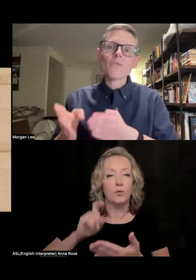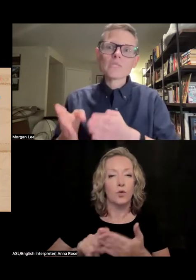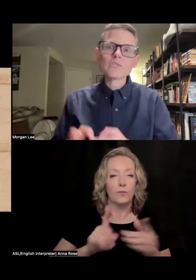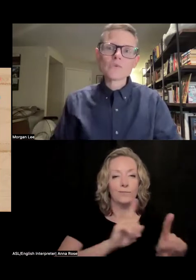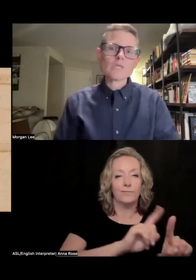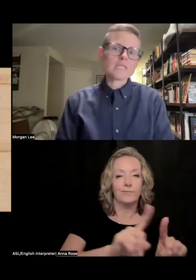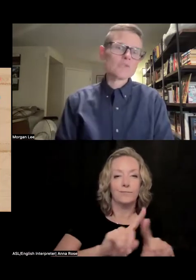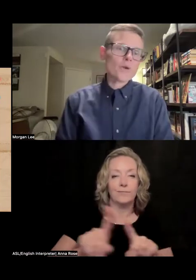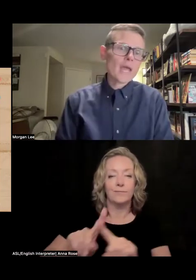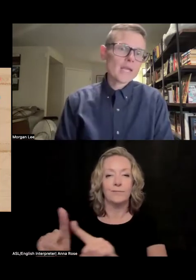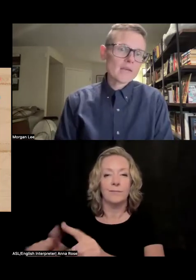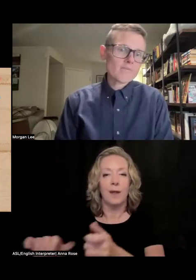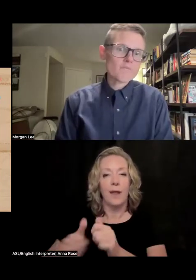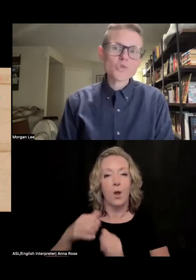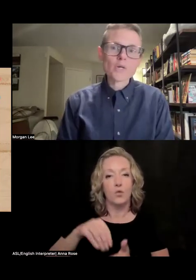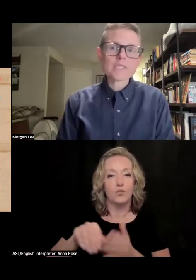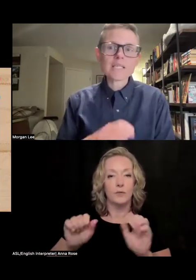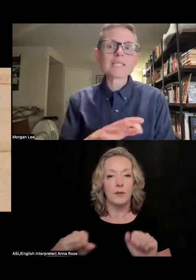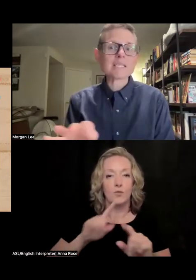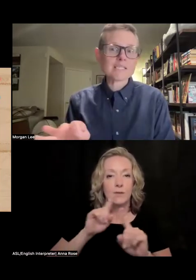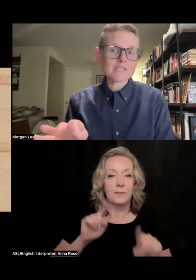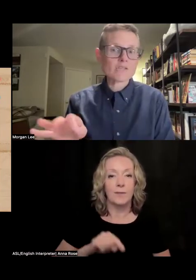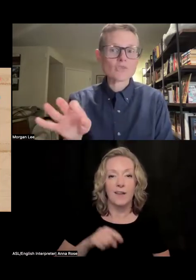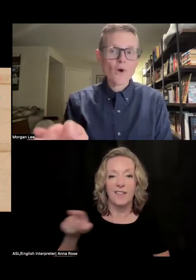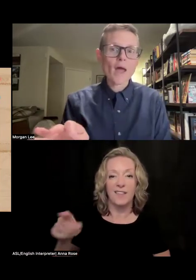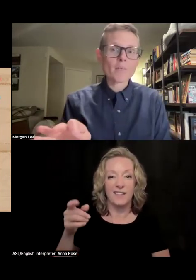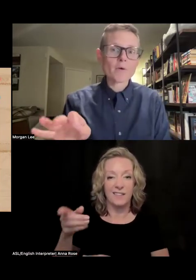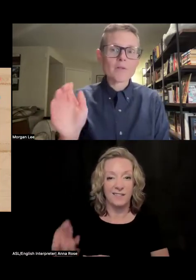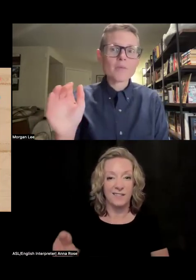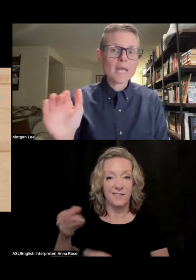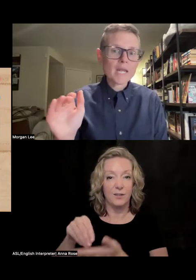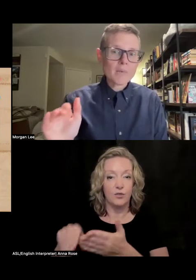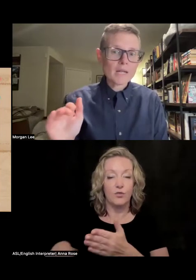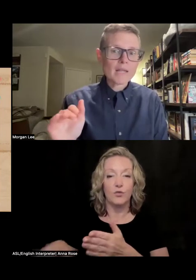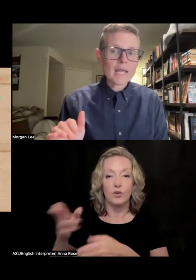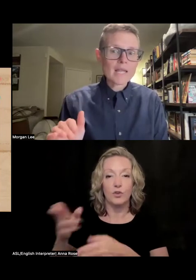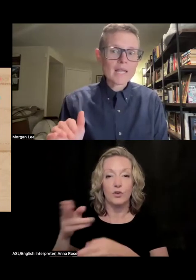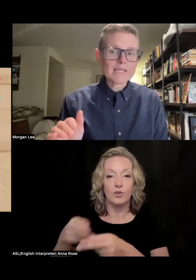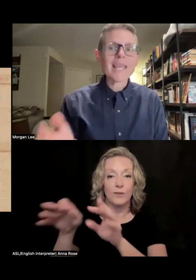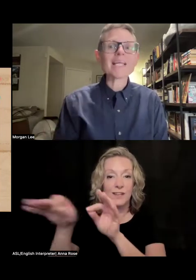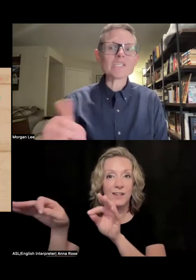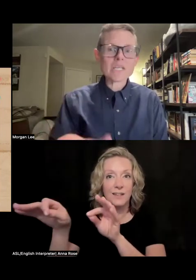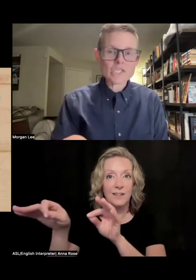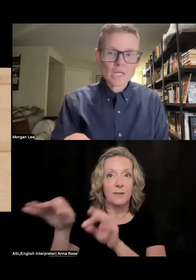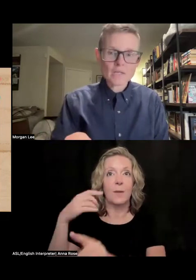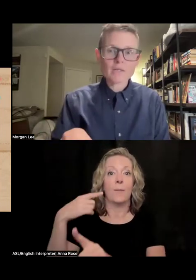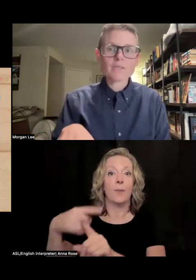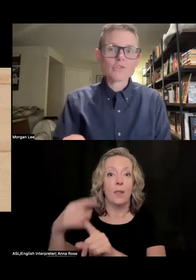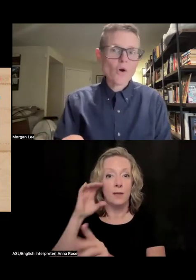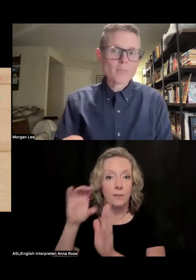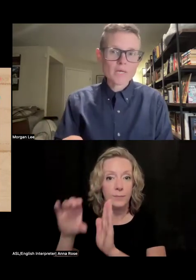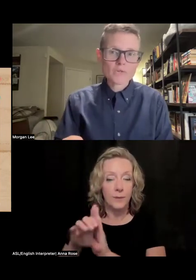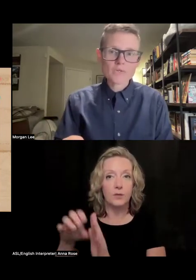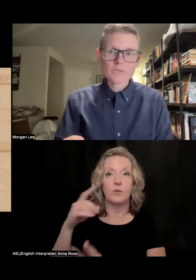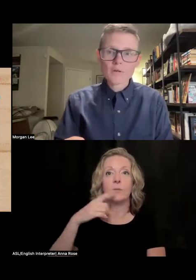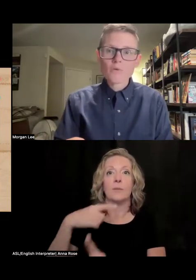and now this student is creating short sentences to describe the beginning, middle, and end, in addition to